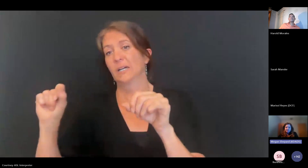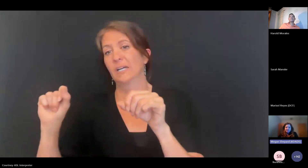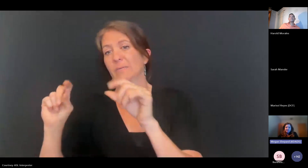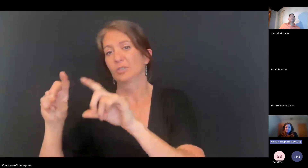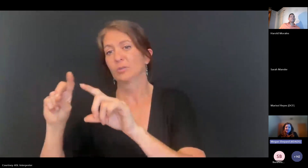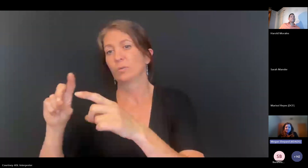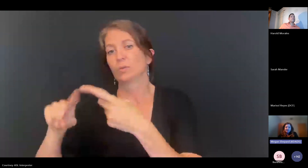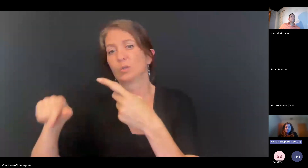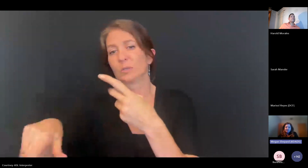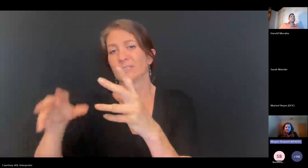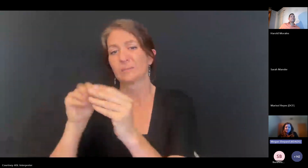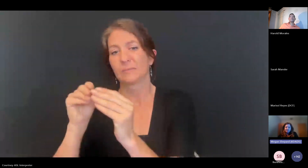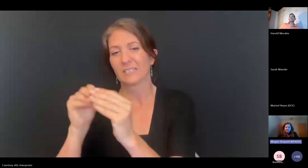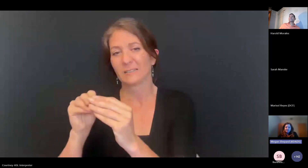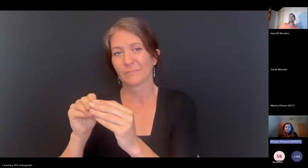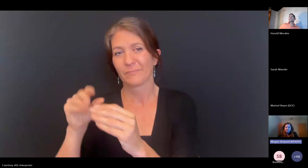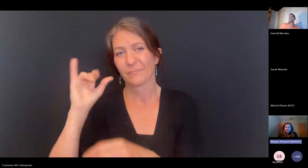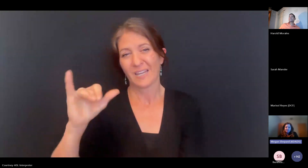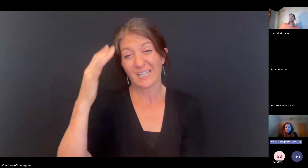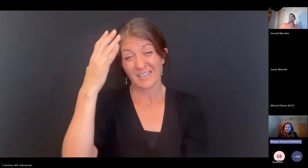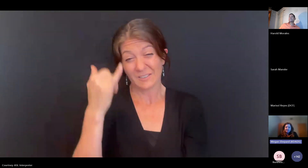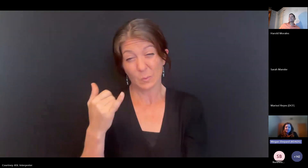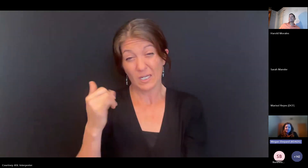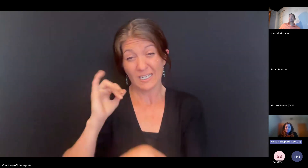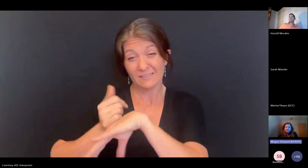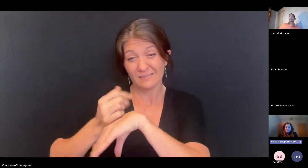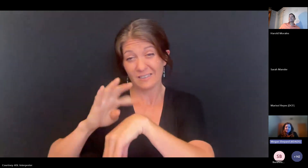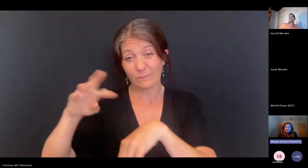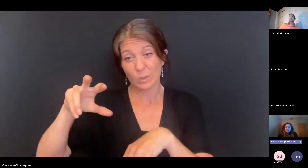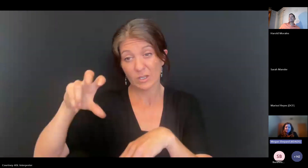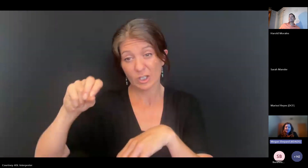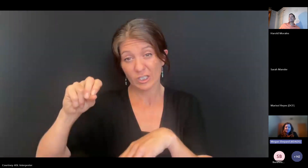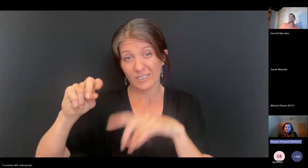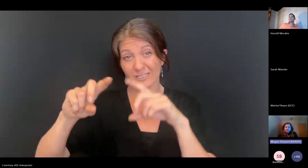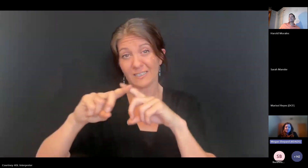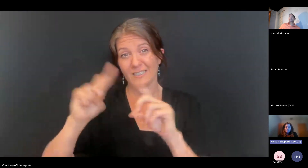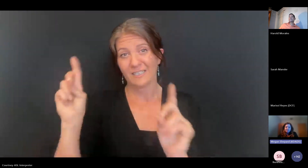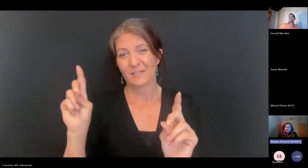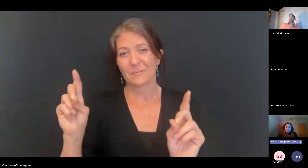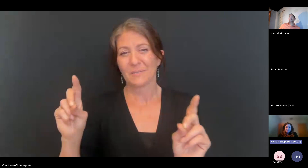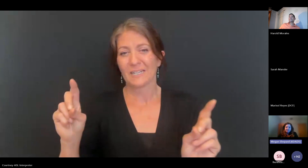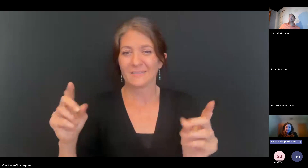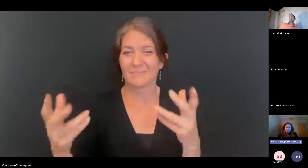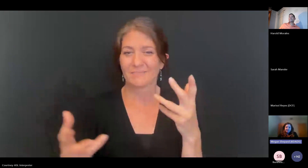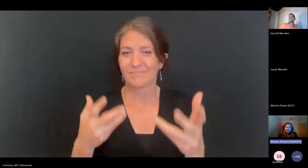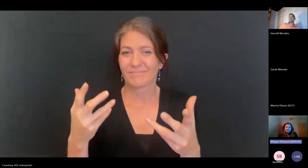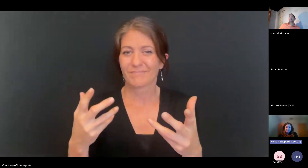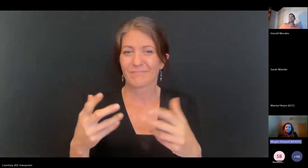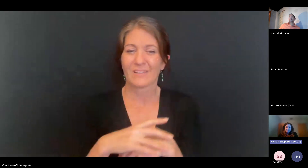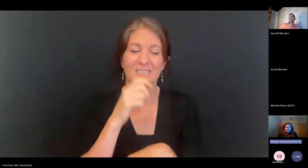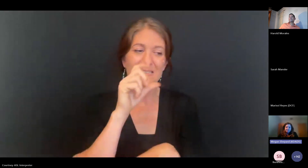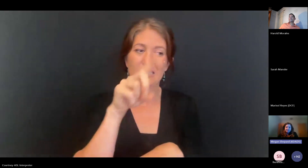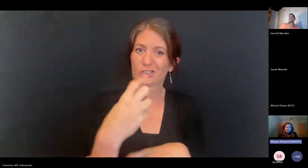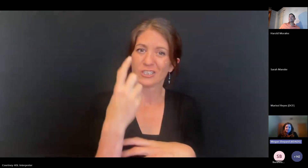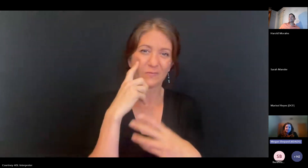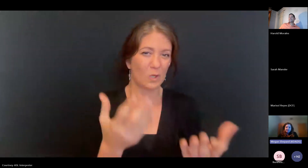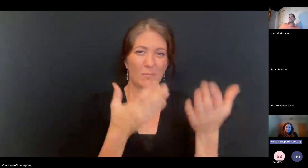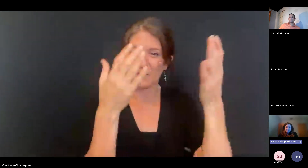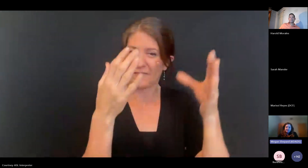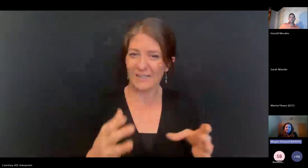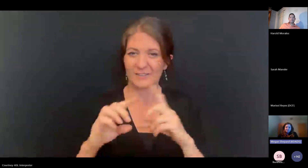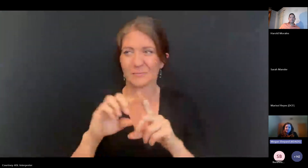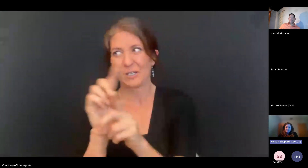So that's one reason we have it at 4:30, because we want to keep in mind that this just isn't for providers, but also for families and participants